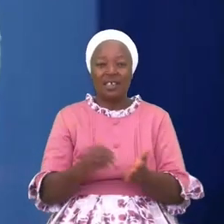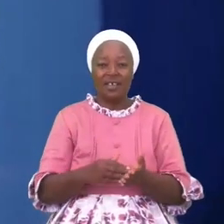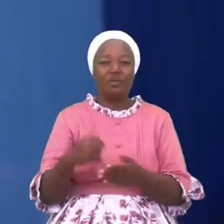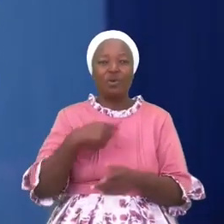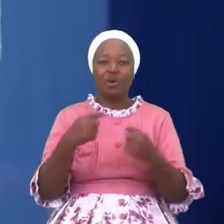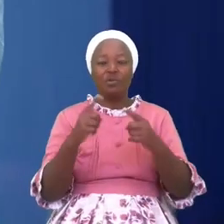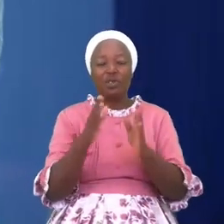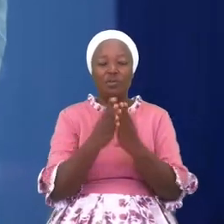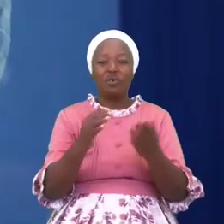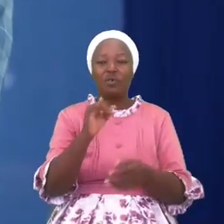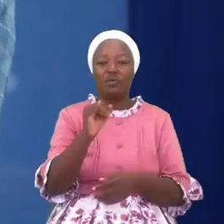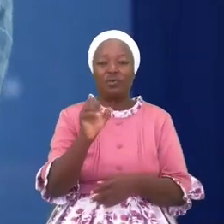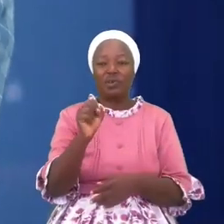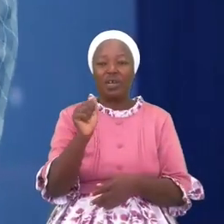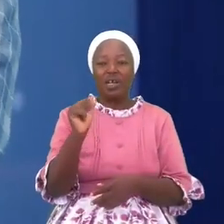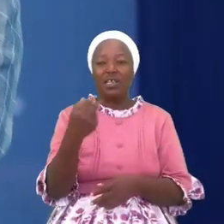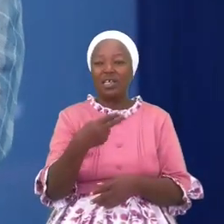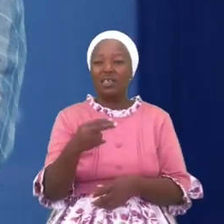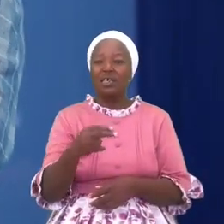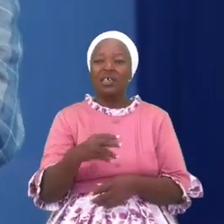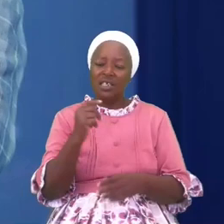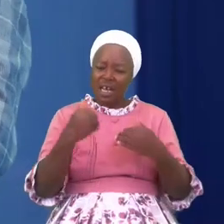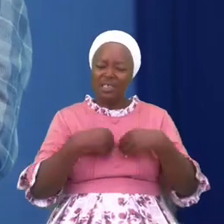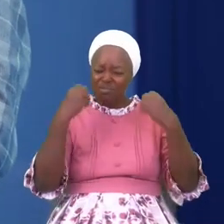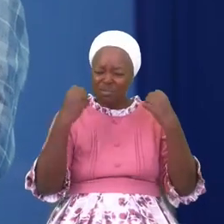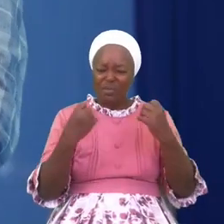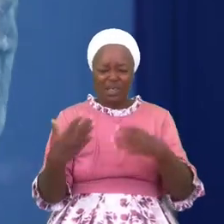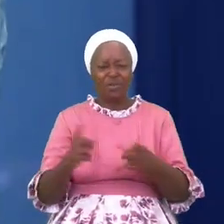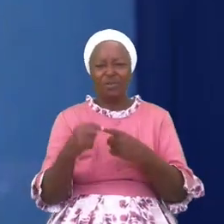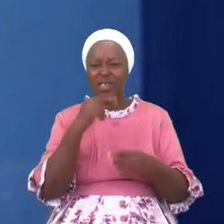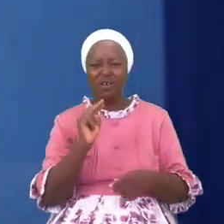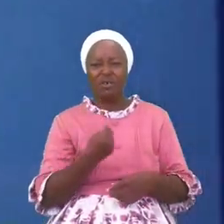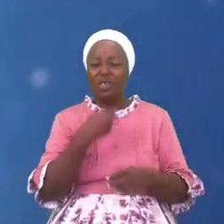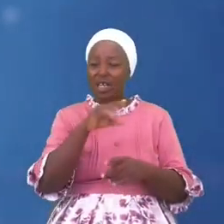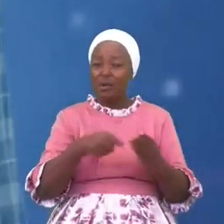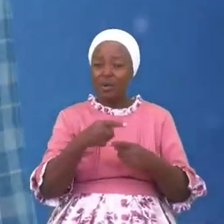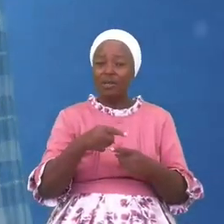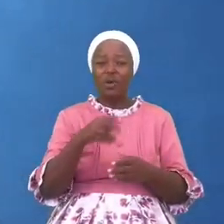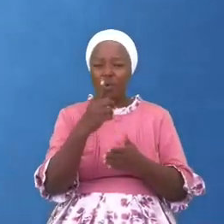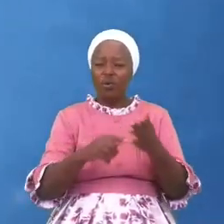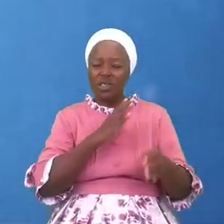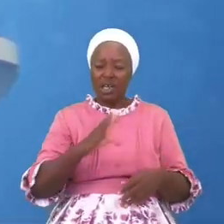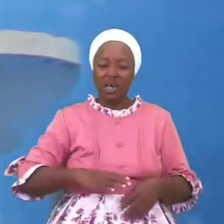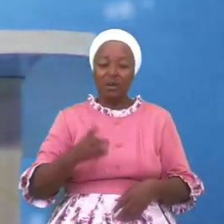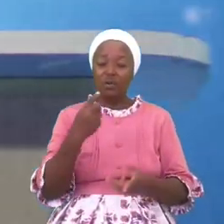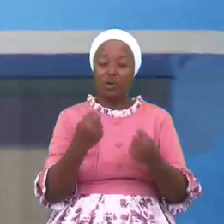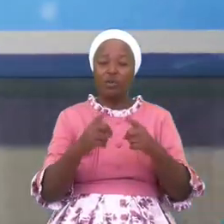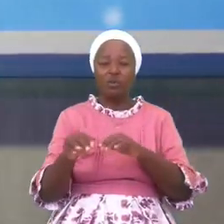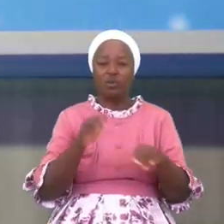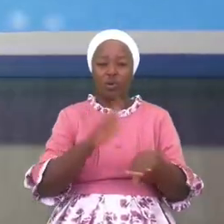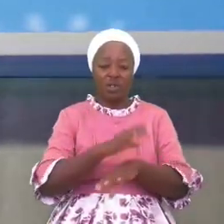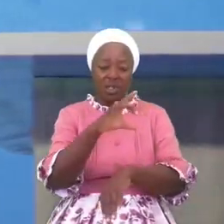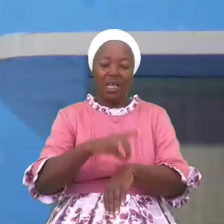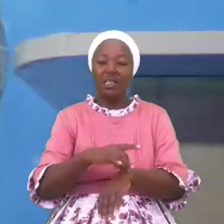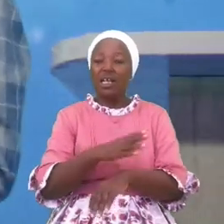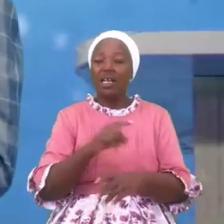us about what Christ was coming to do on the earth, about the effect of the power of